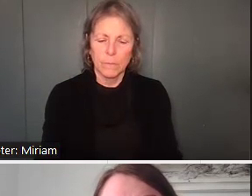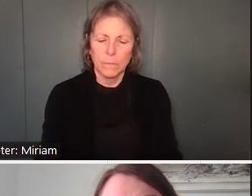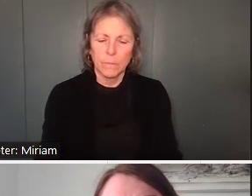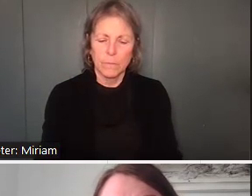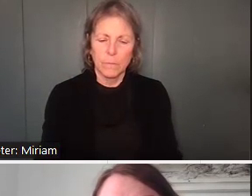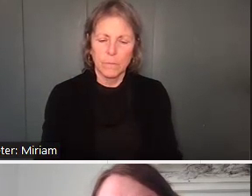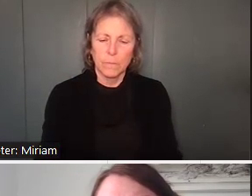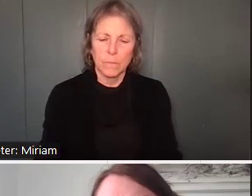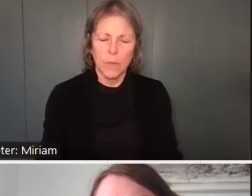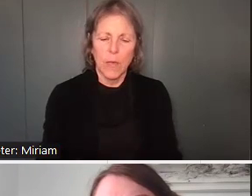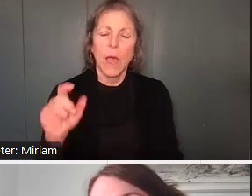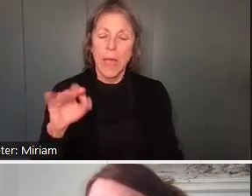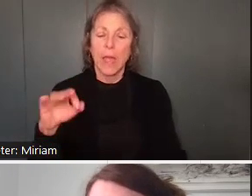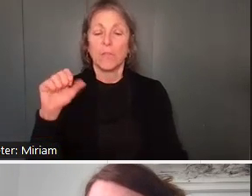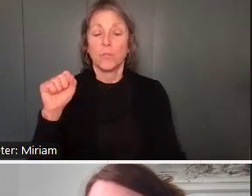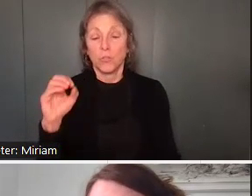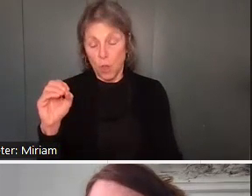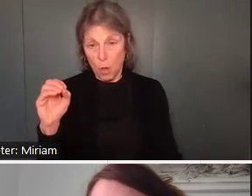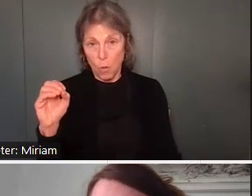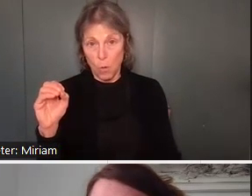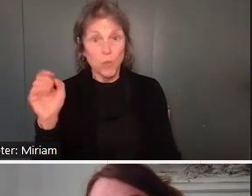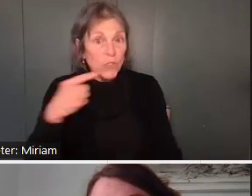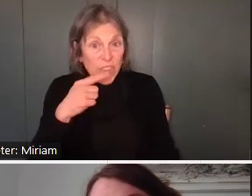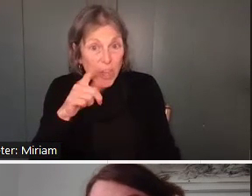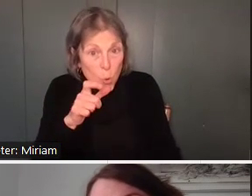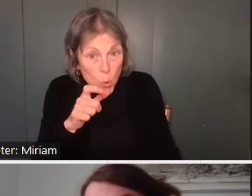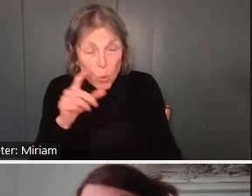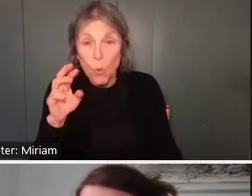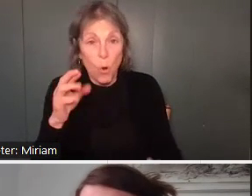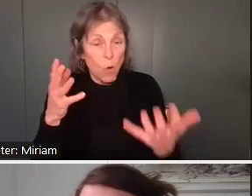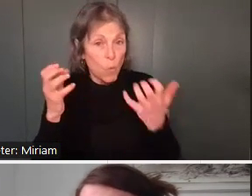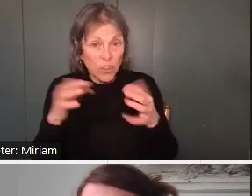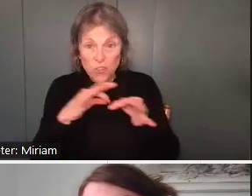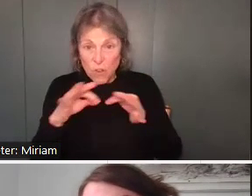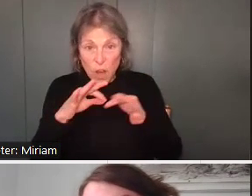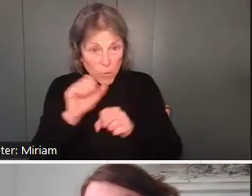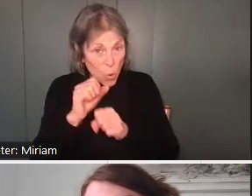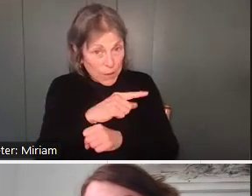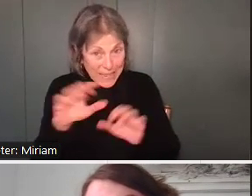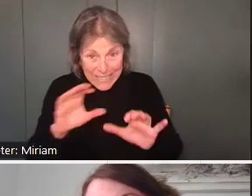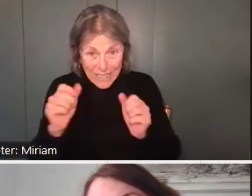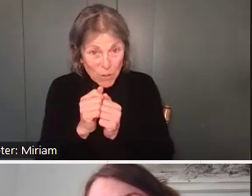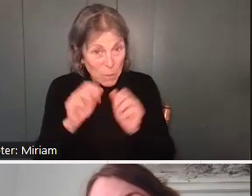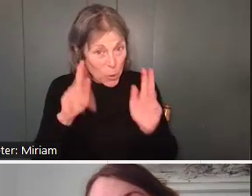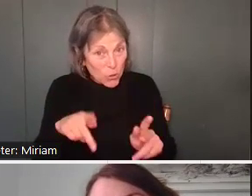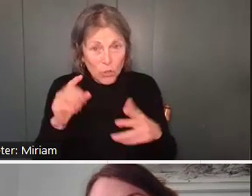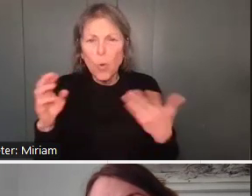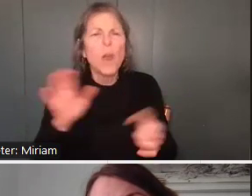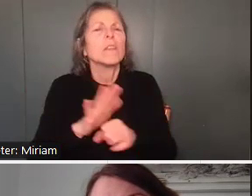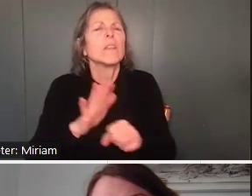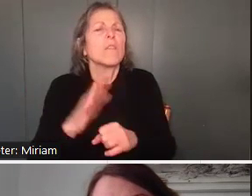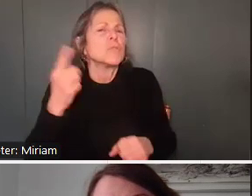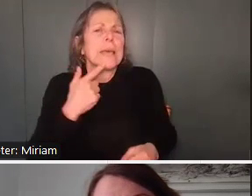If so, should we just say who, or do we want them to describe the work that they did with the person? Or is it enough to just